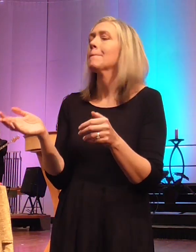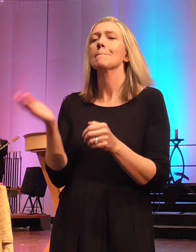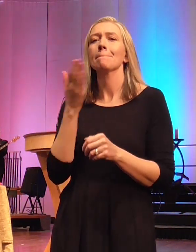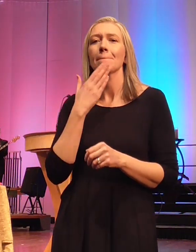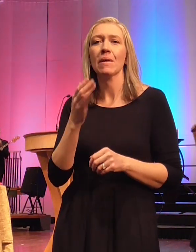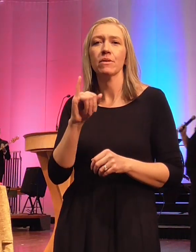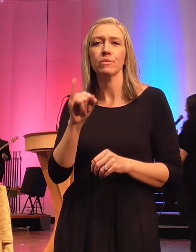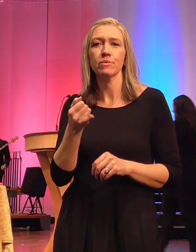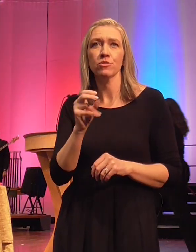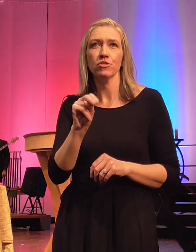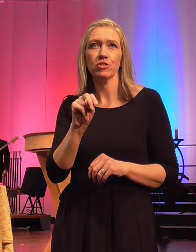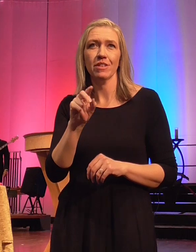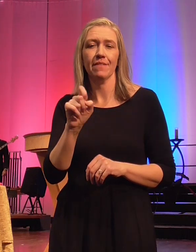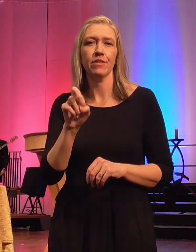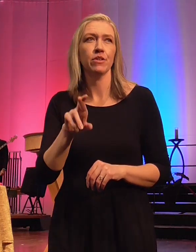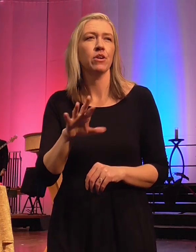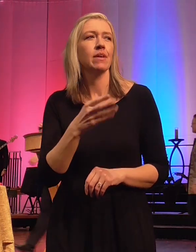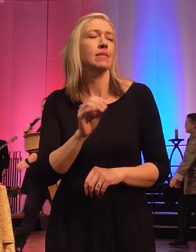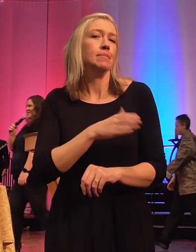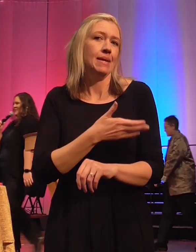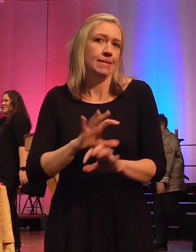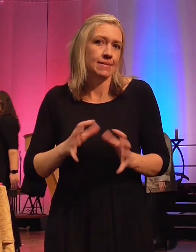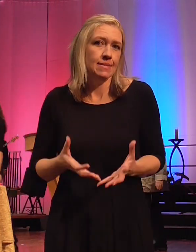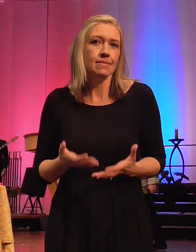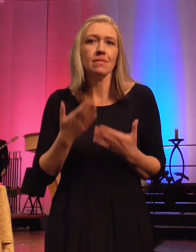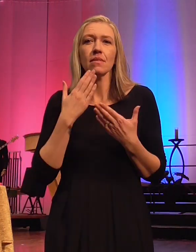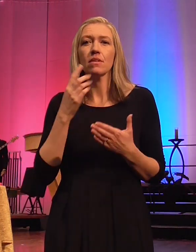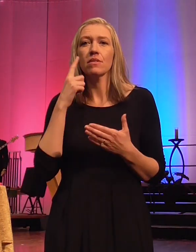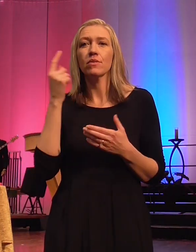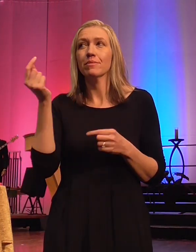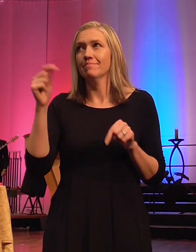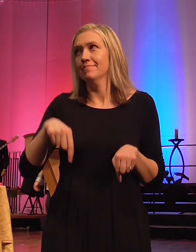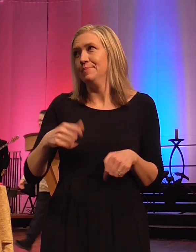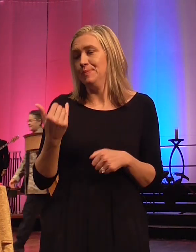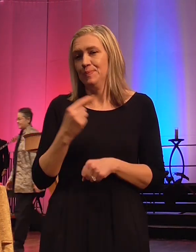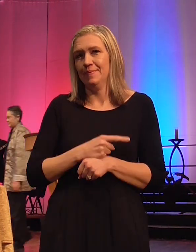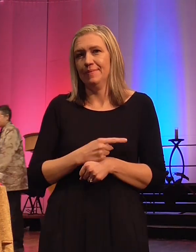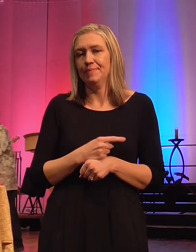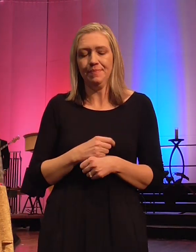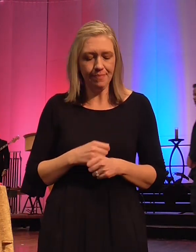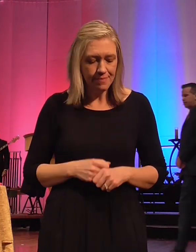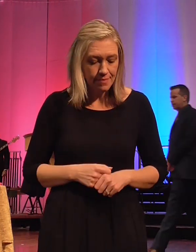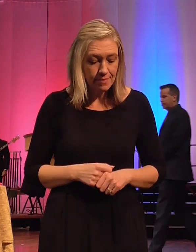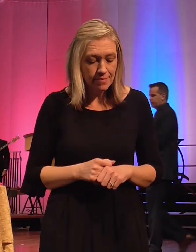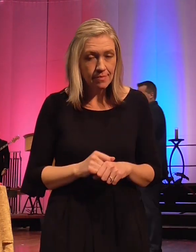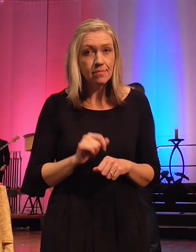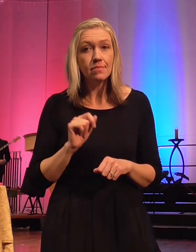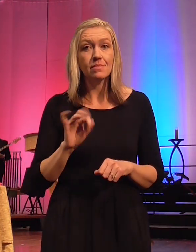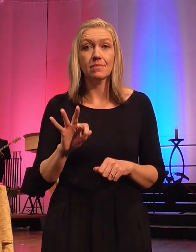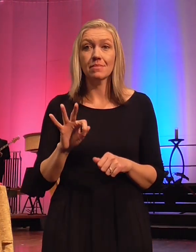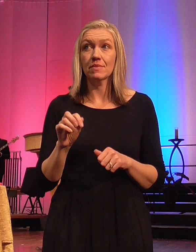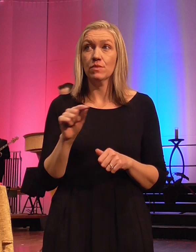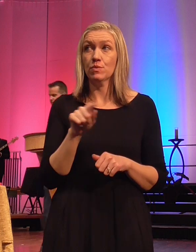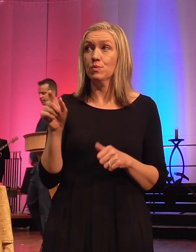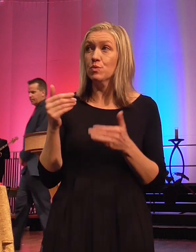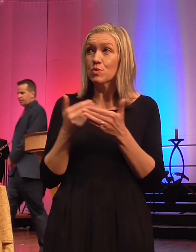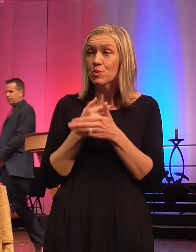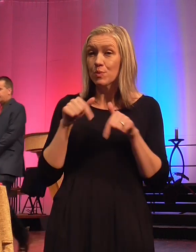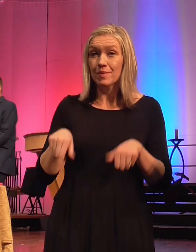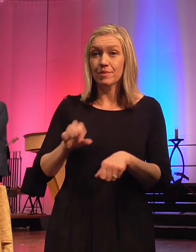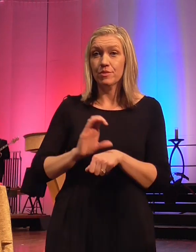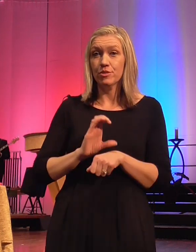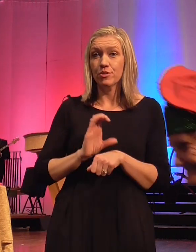Thank you, Jennifer and band. And thank you for joining us today. If you are new to Mile High Church,